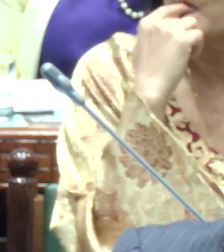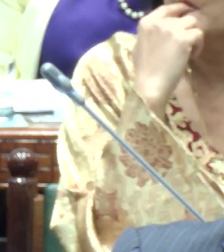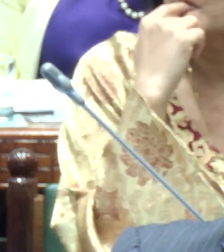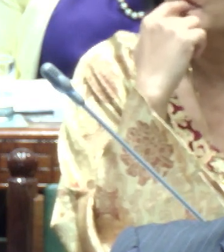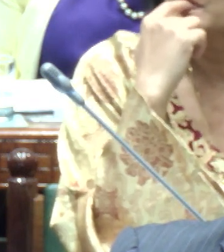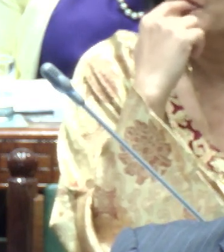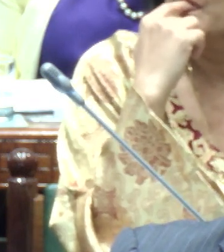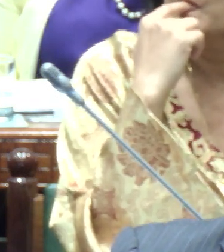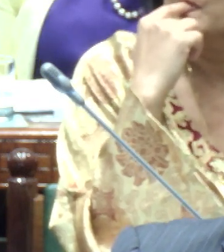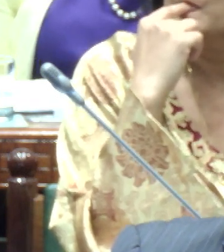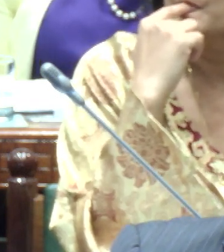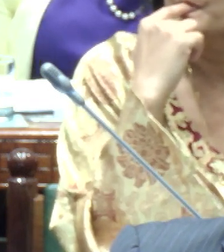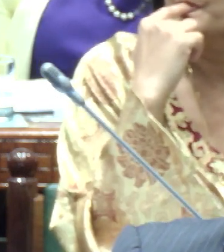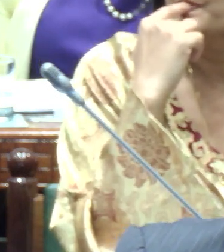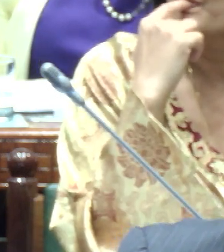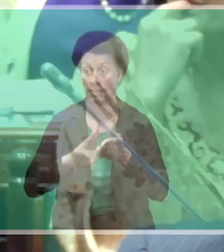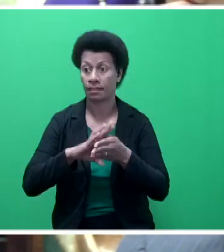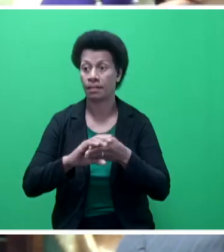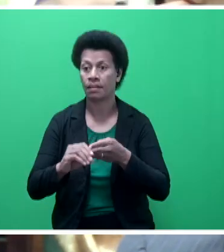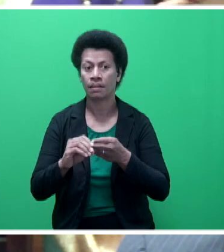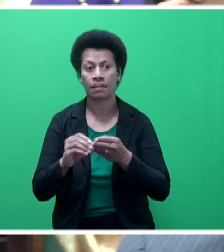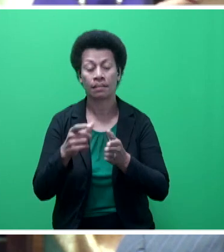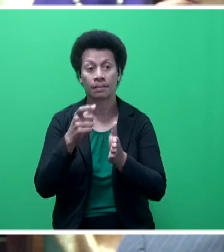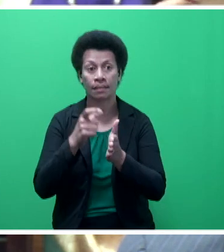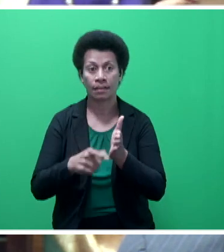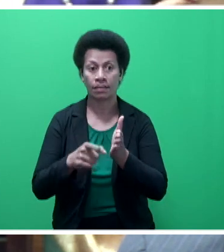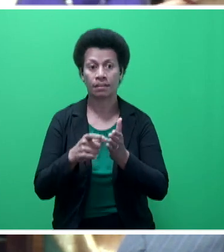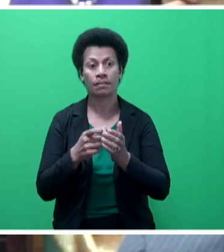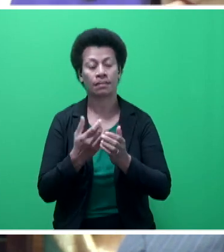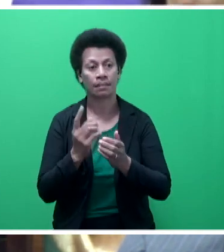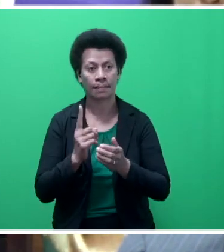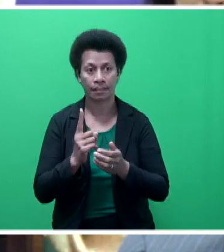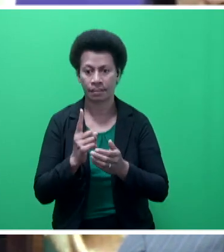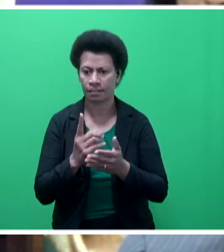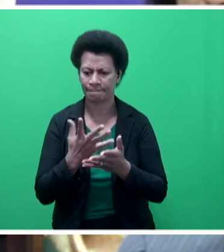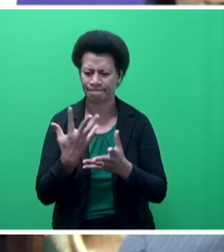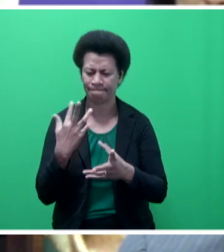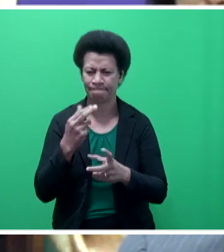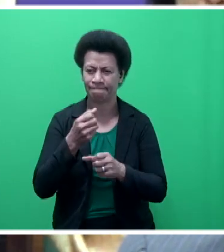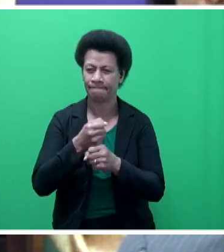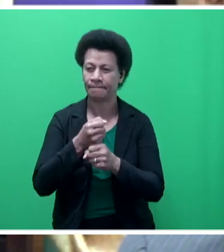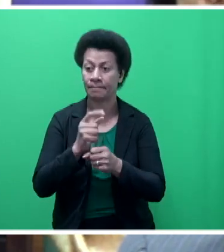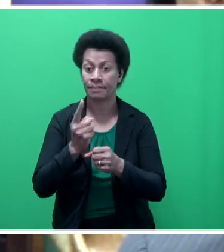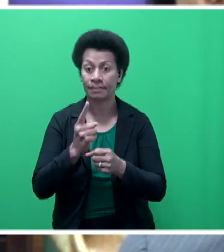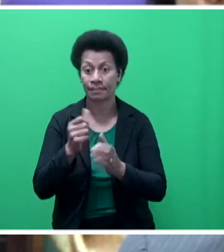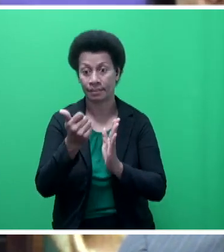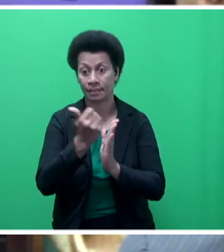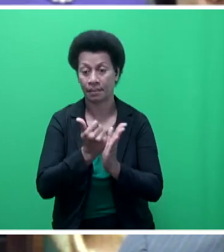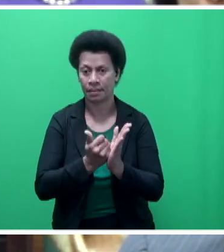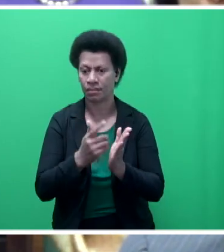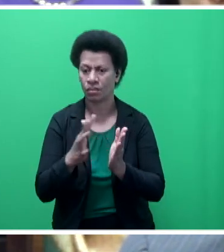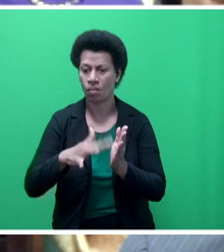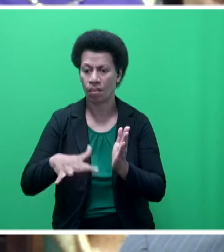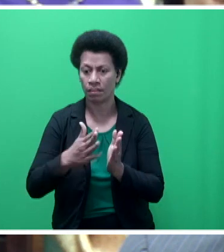ship. The cost is quite, enormous. There was an estimate that was done that to remove all the derelict ships